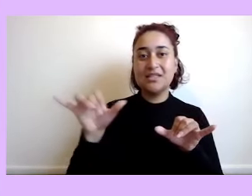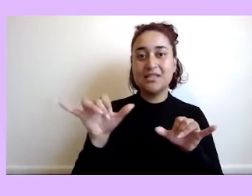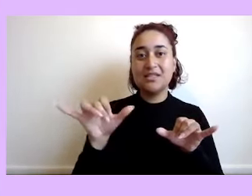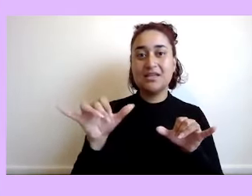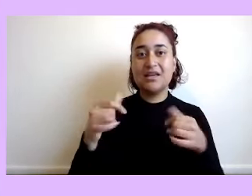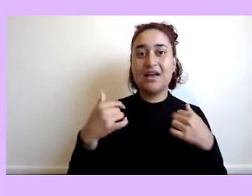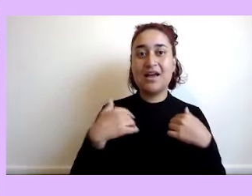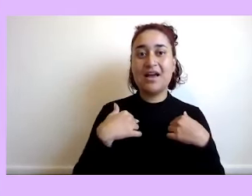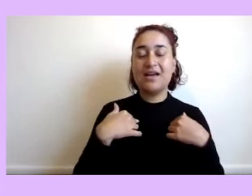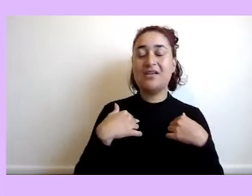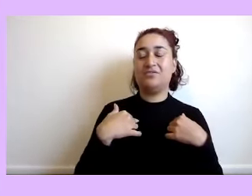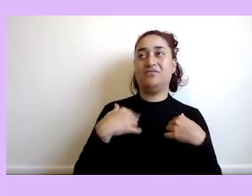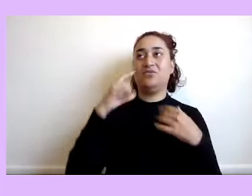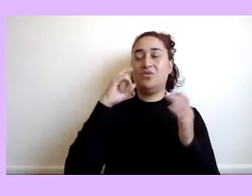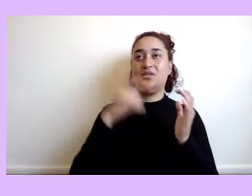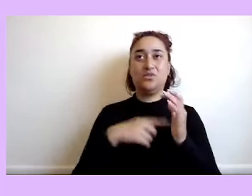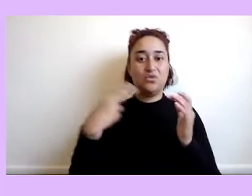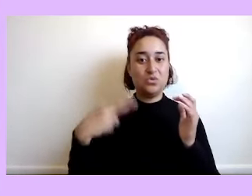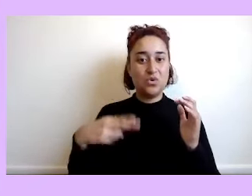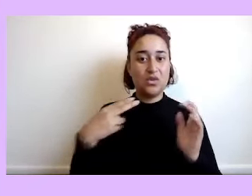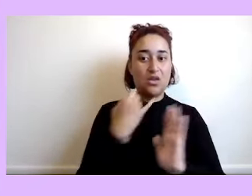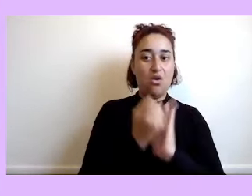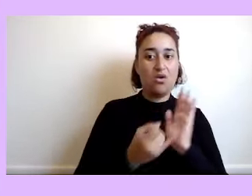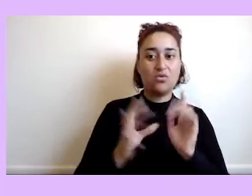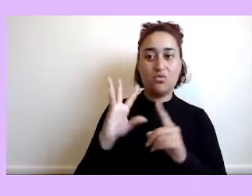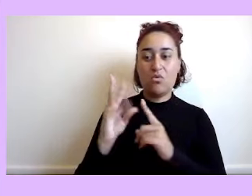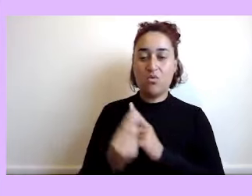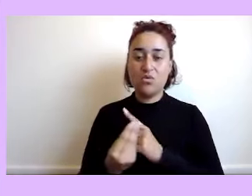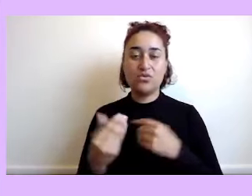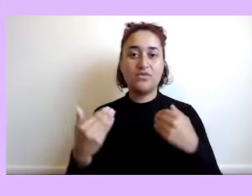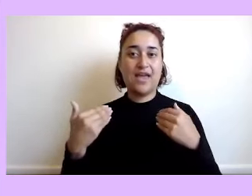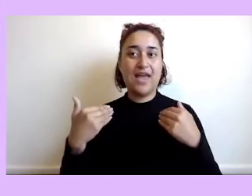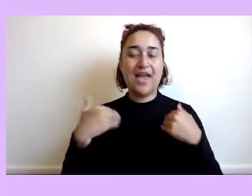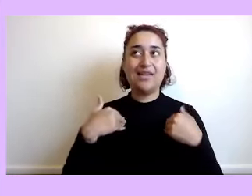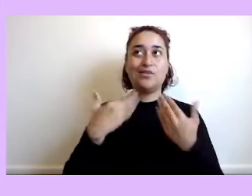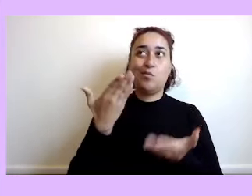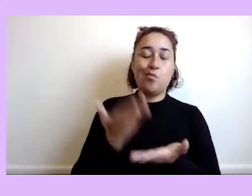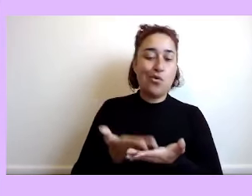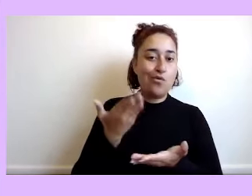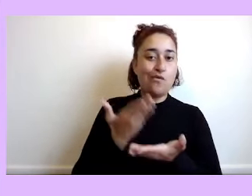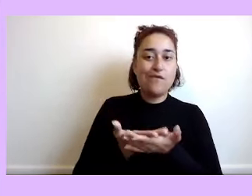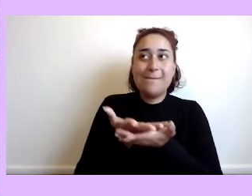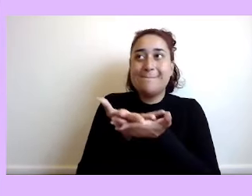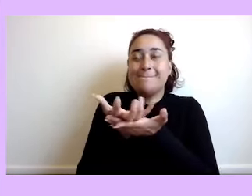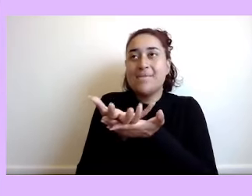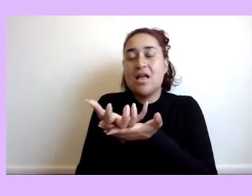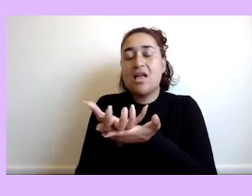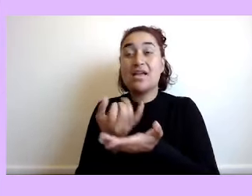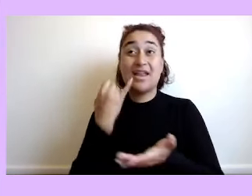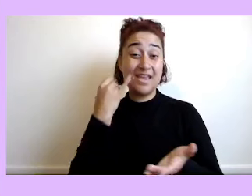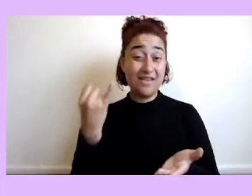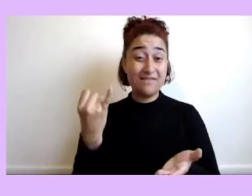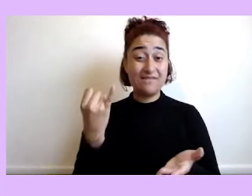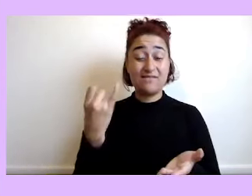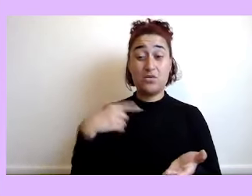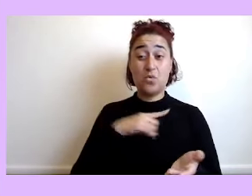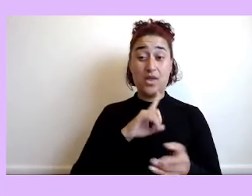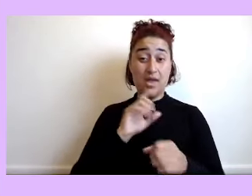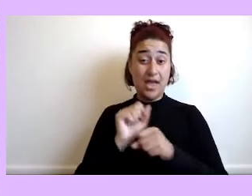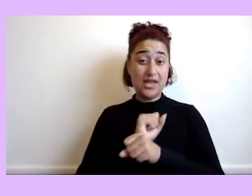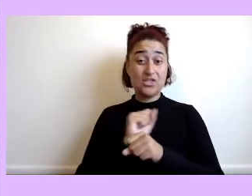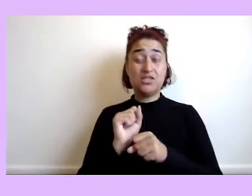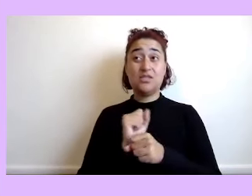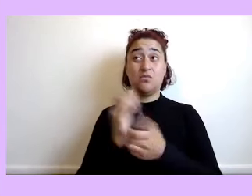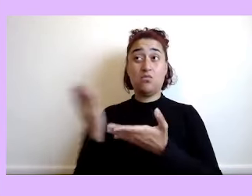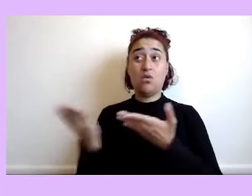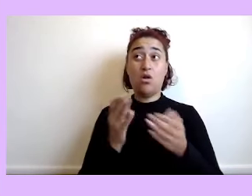found historically arts and culture has had to prove and beg for, and it's just like, if we actually literally bring all